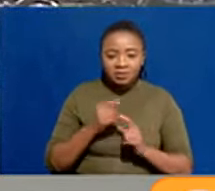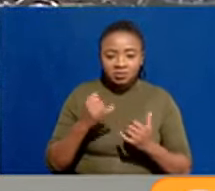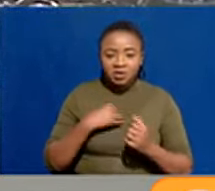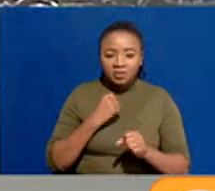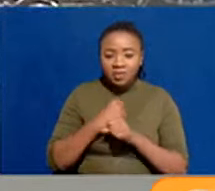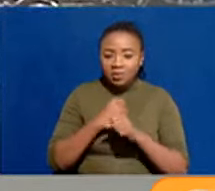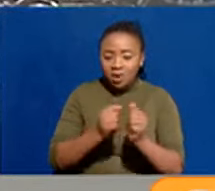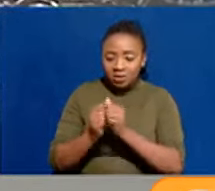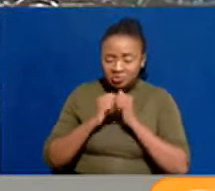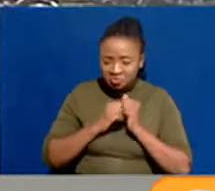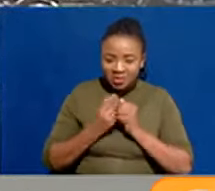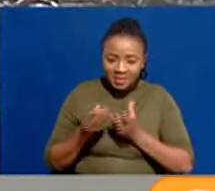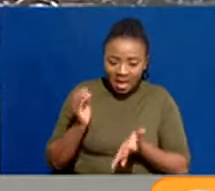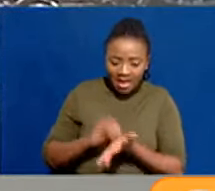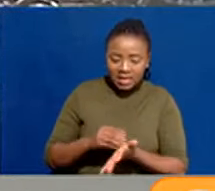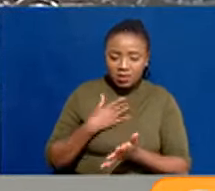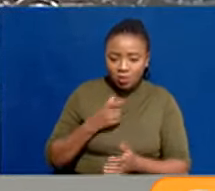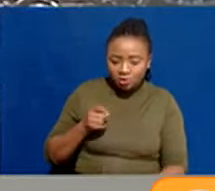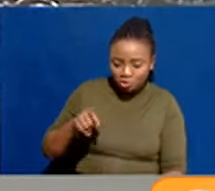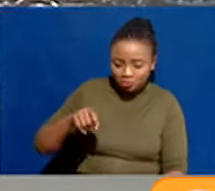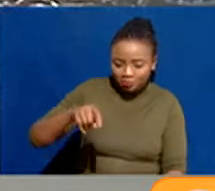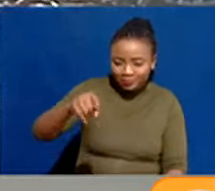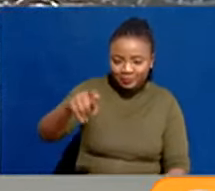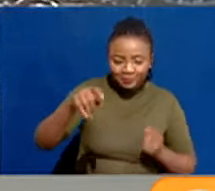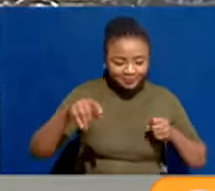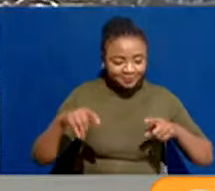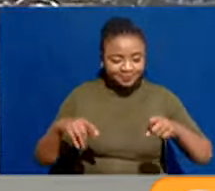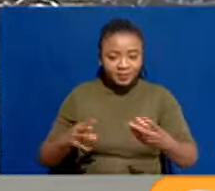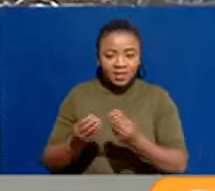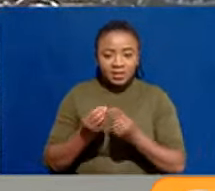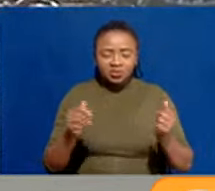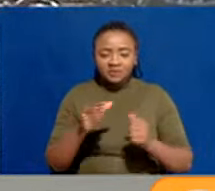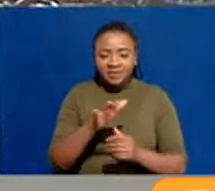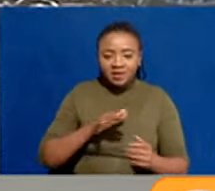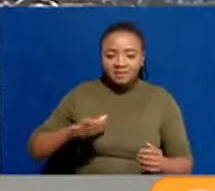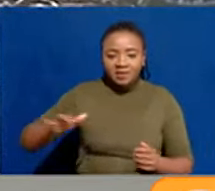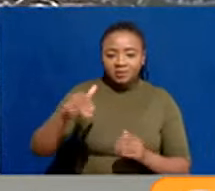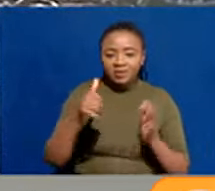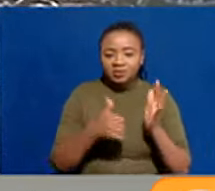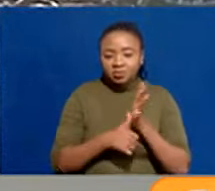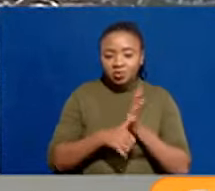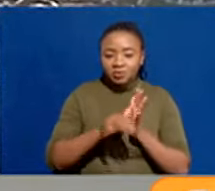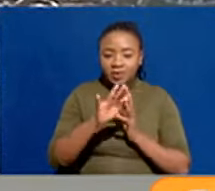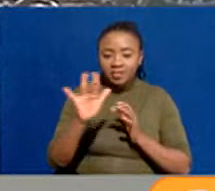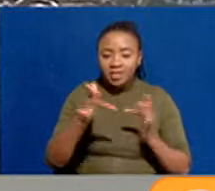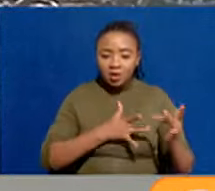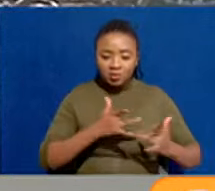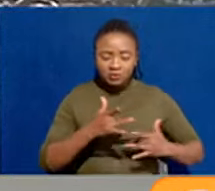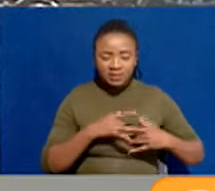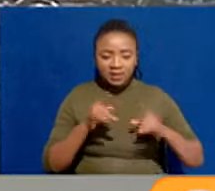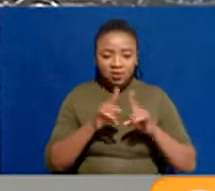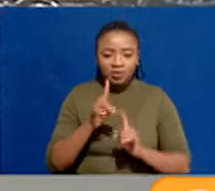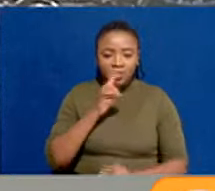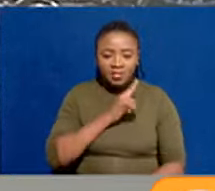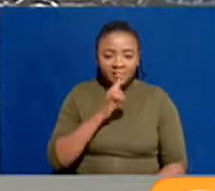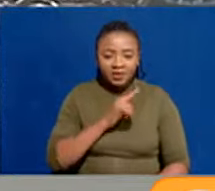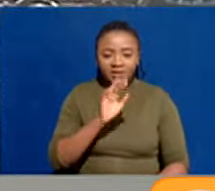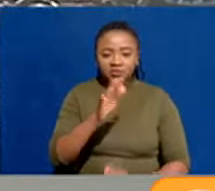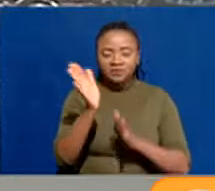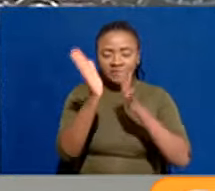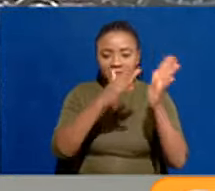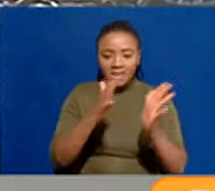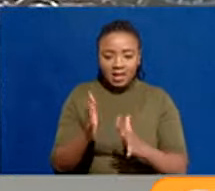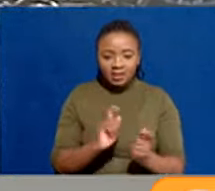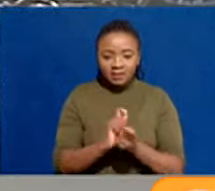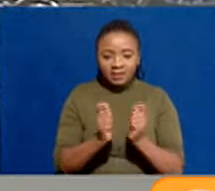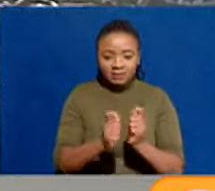together to restore the mangrove forests and address the rising environmental concerns and the looming threat of climate change.